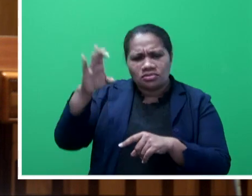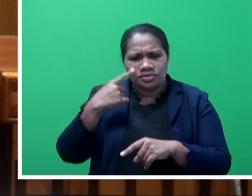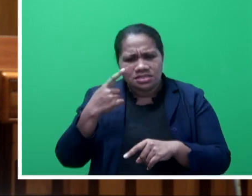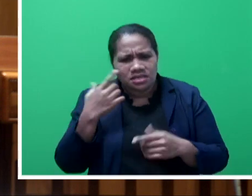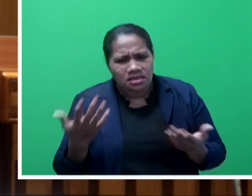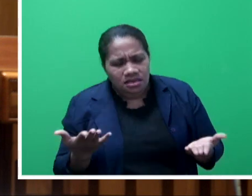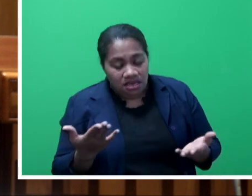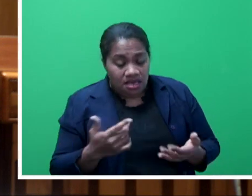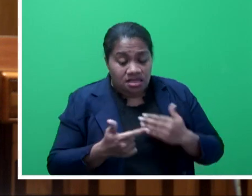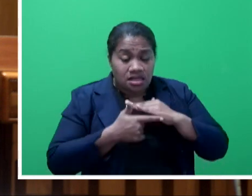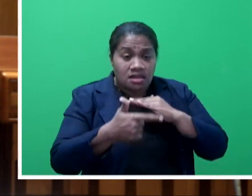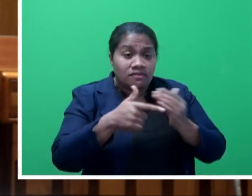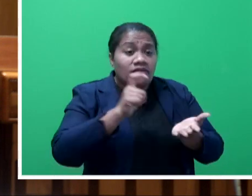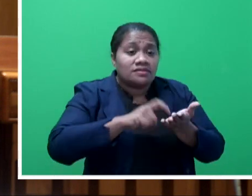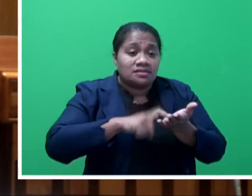raising that other countries are doing.